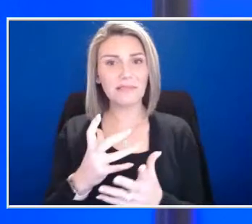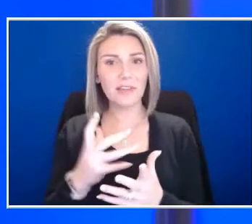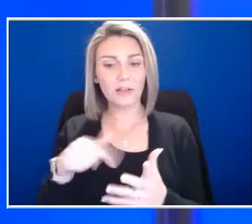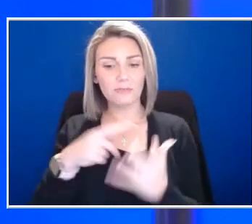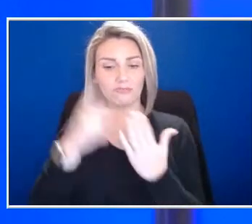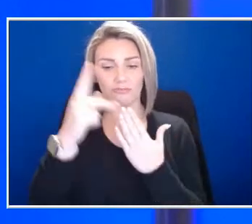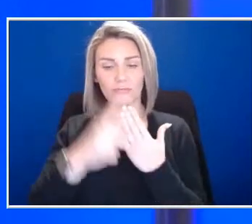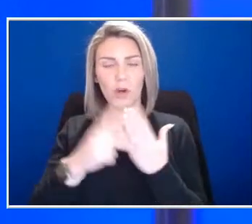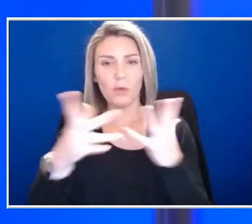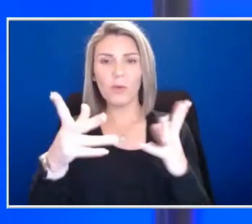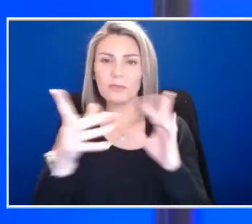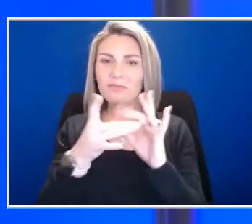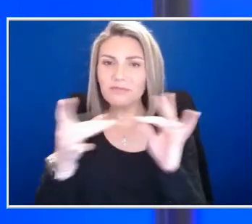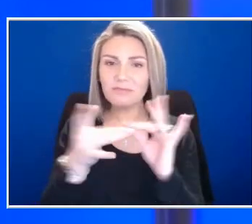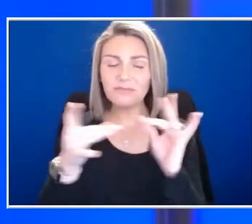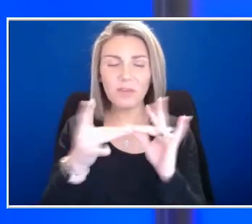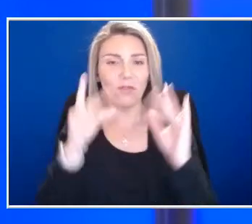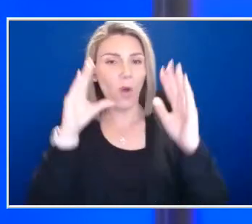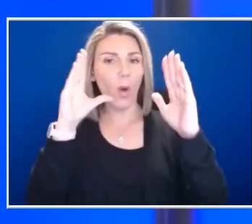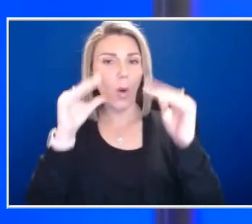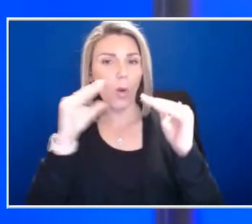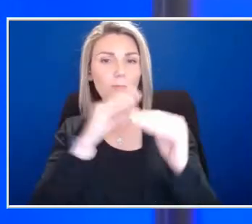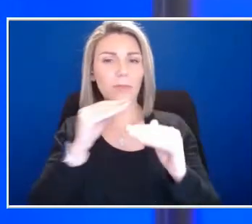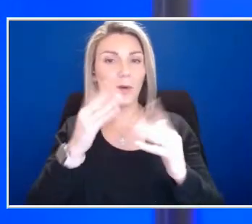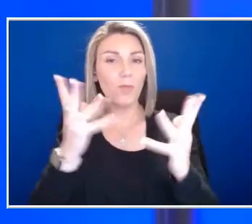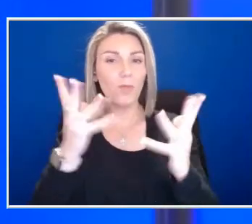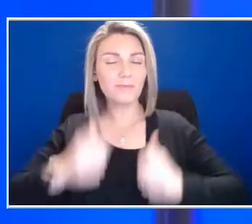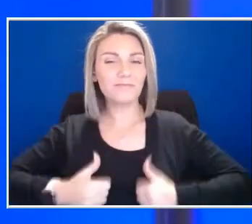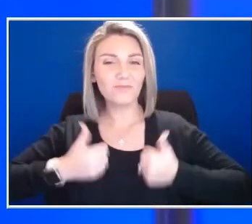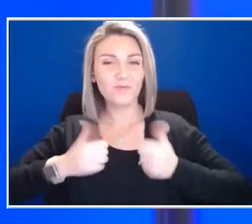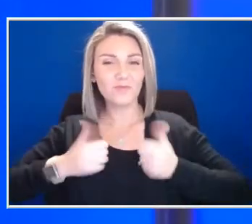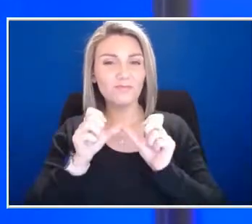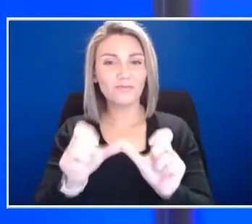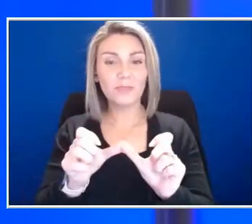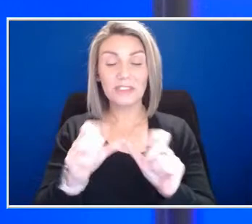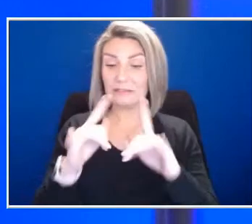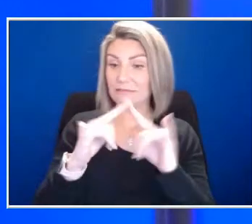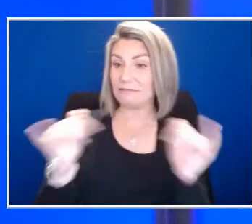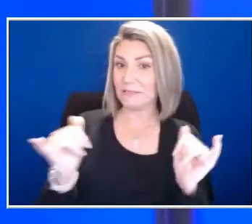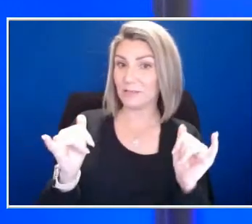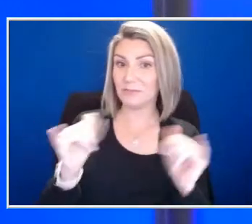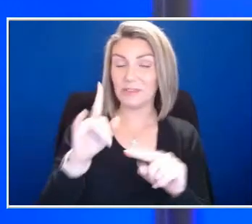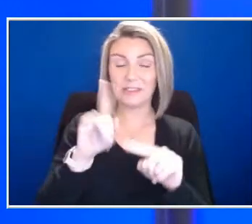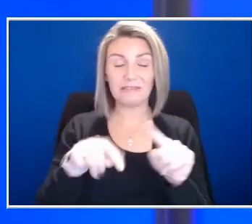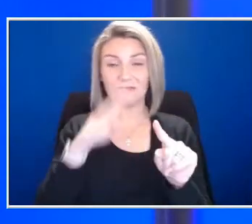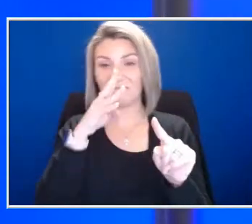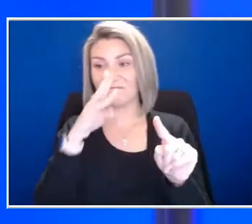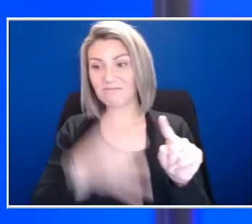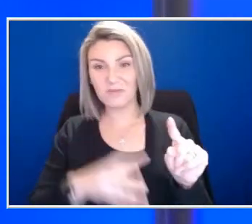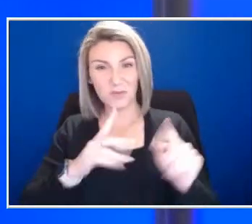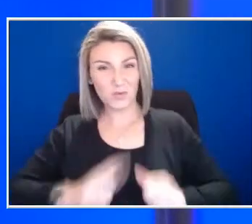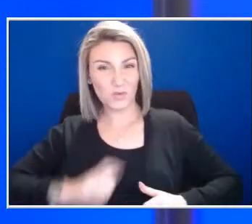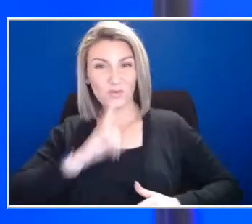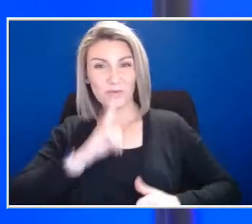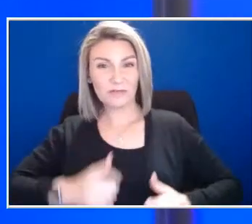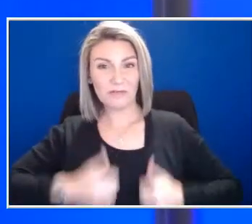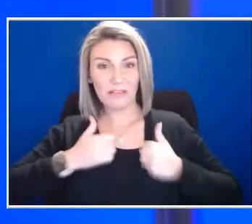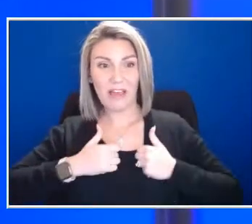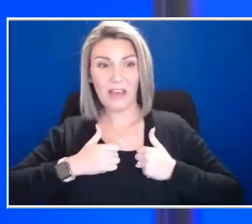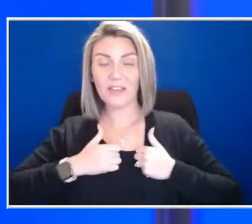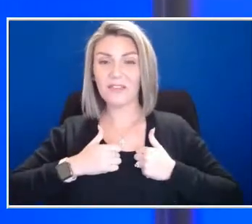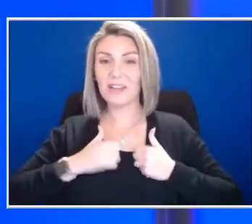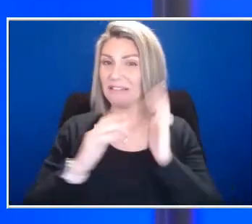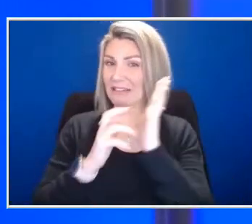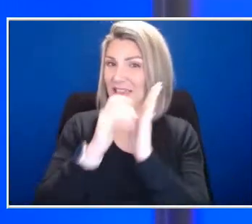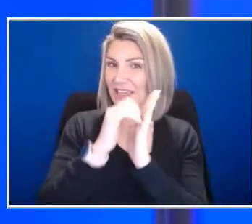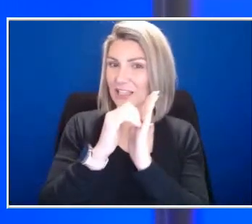of hope and survival. But at the same time, we cannot ignore reality. Yes, cancer deaths, those death rates, they've been dropping in